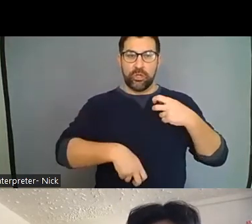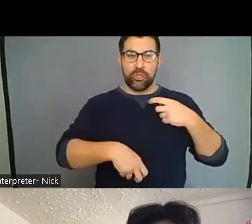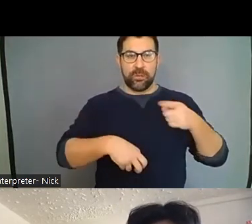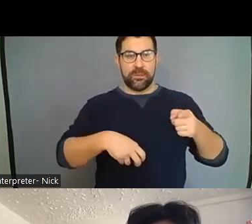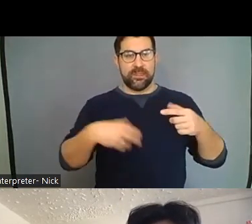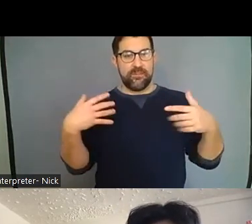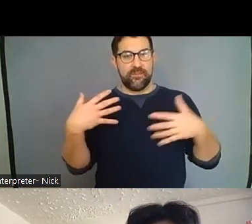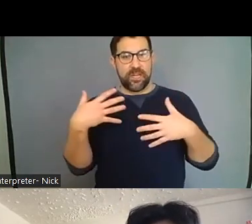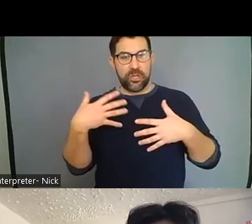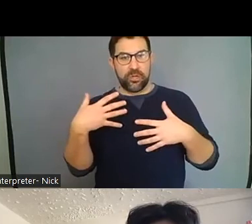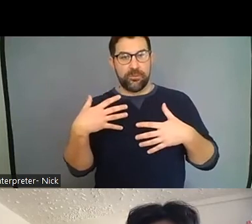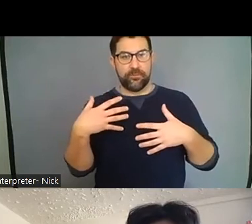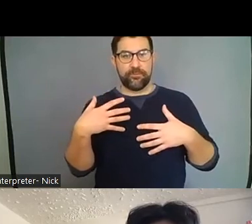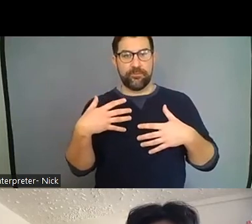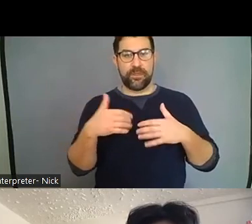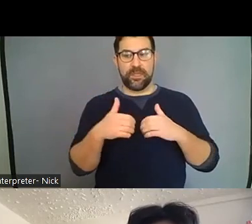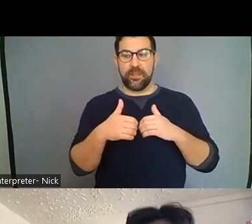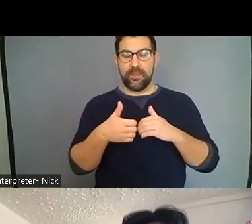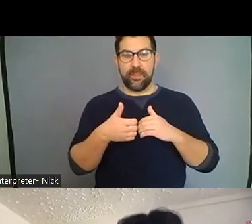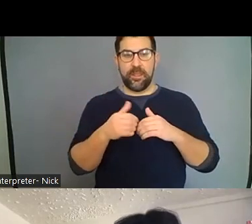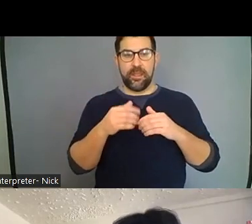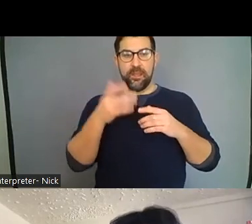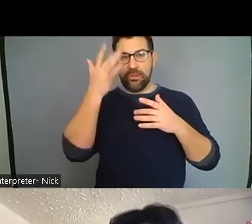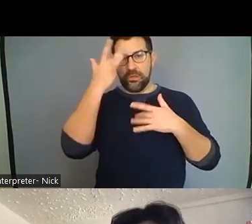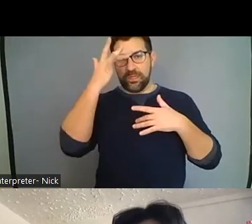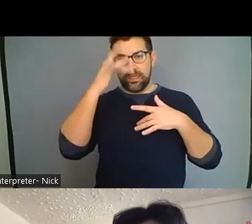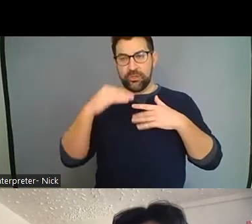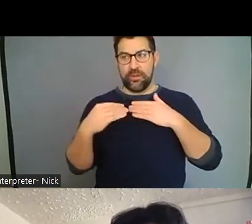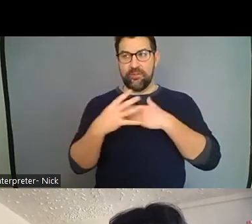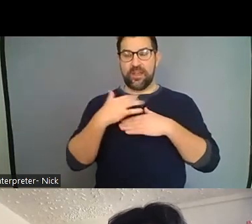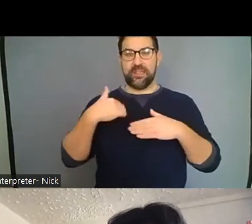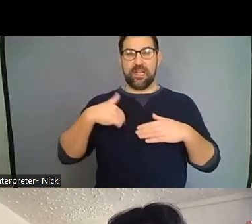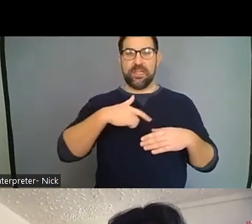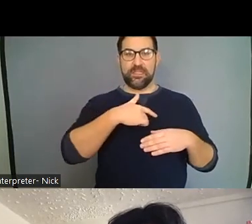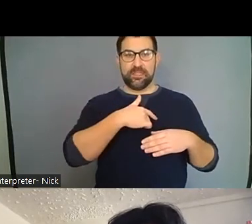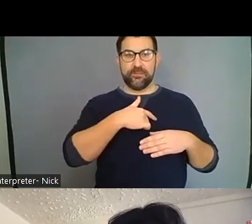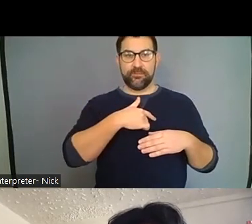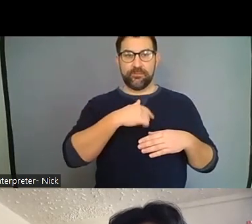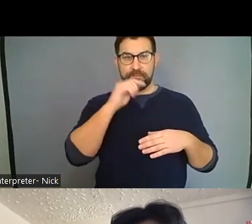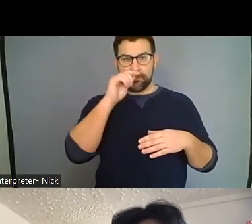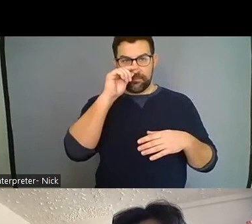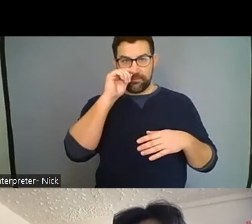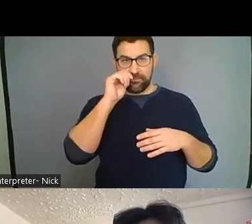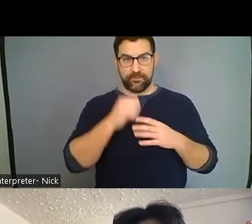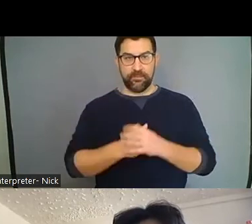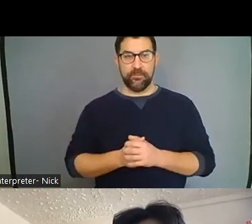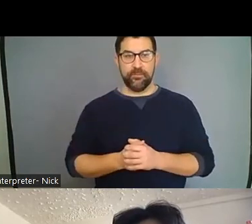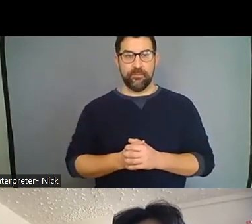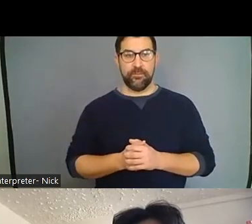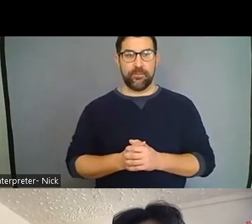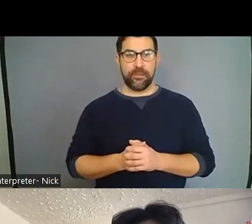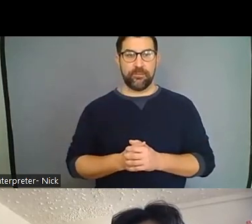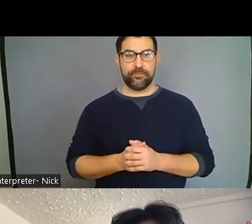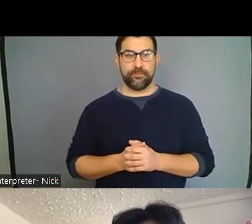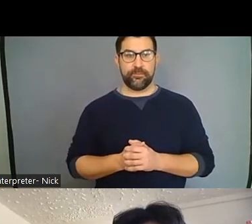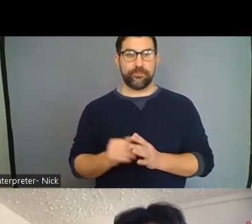of how the disease could affect us. And even if we